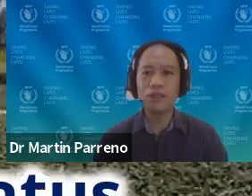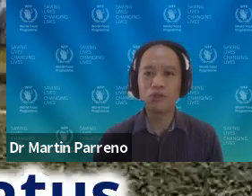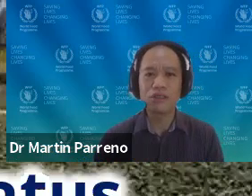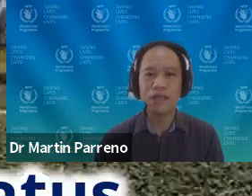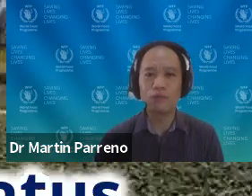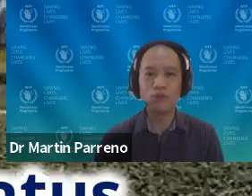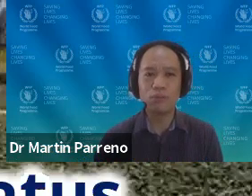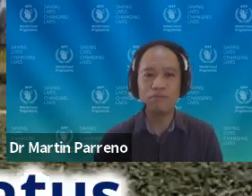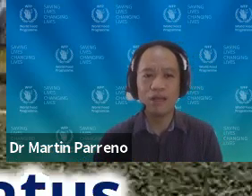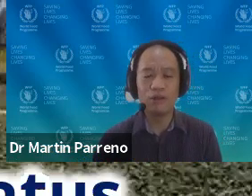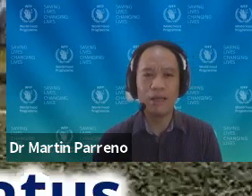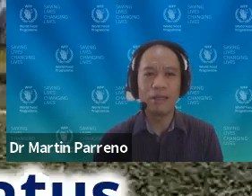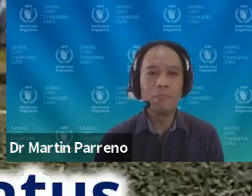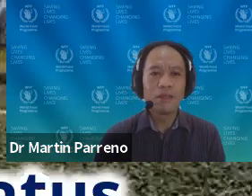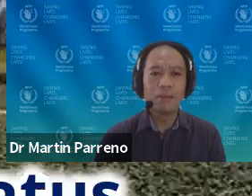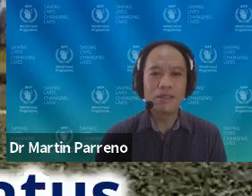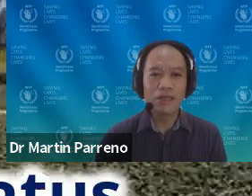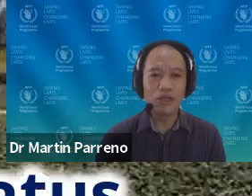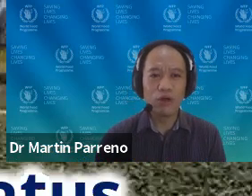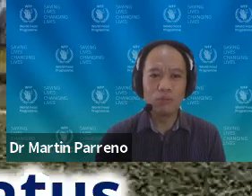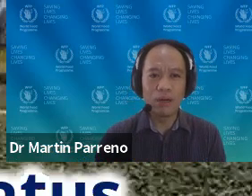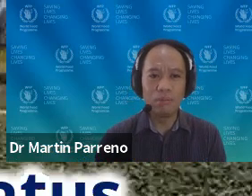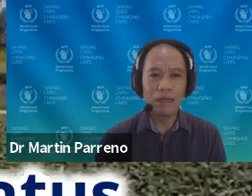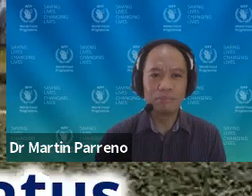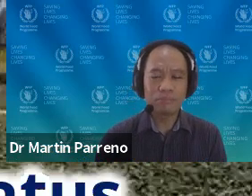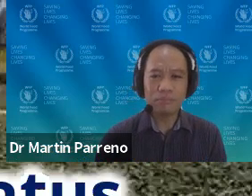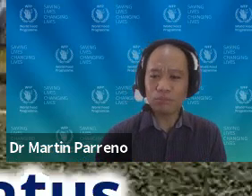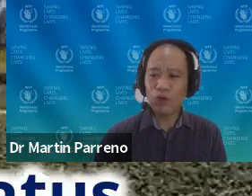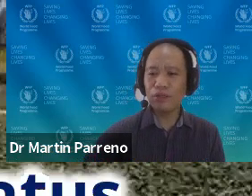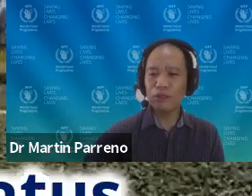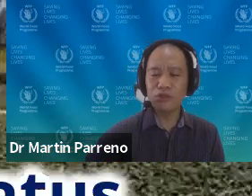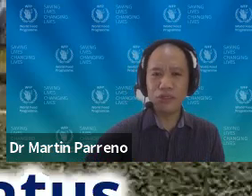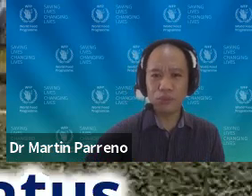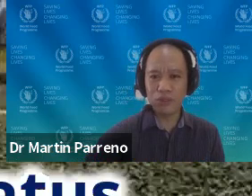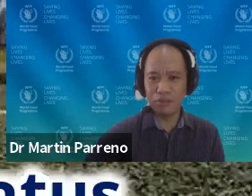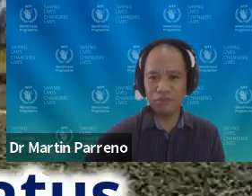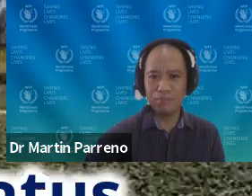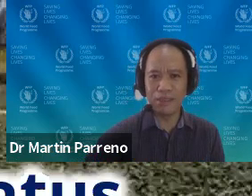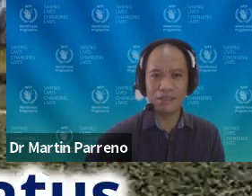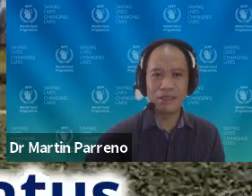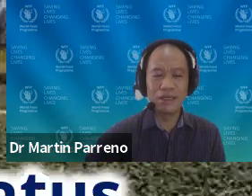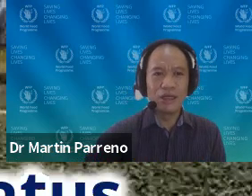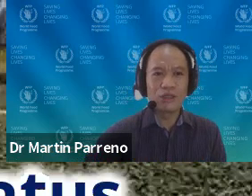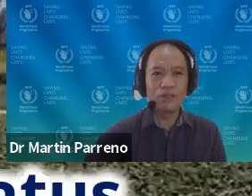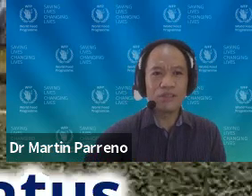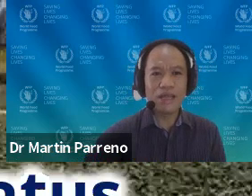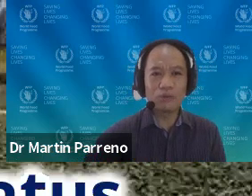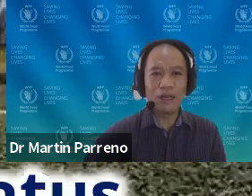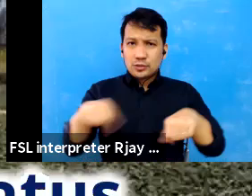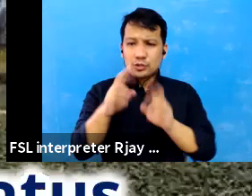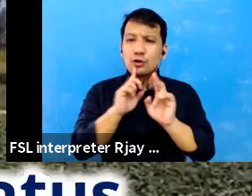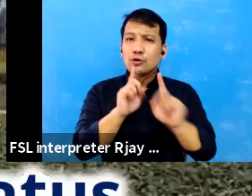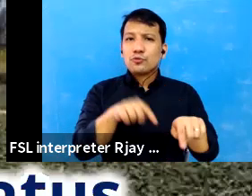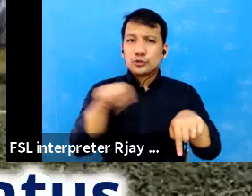the global food security and nutritional status, to be followed by the presentation of Dr. Barba on the nutrition situation in the Philippines. So this